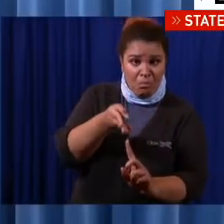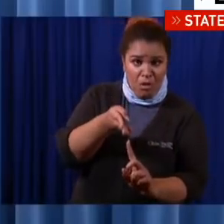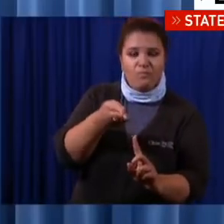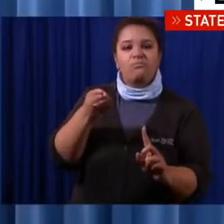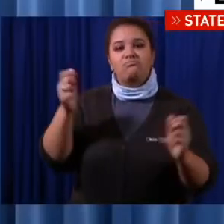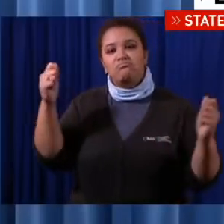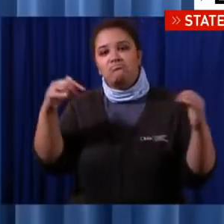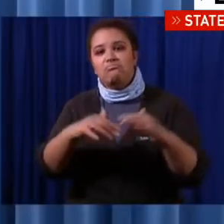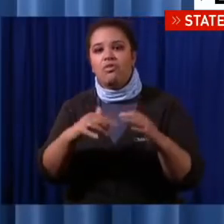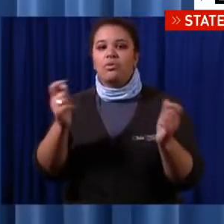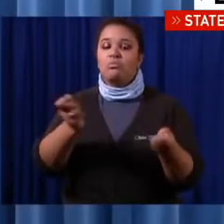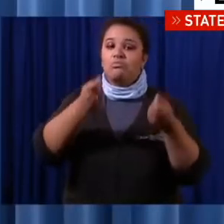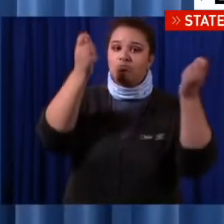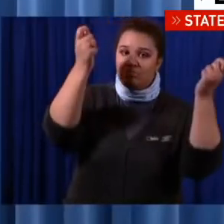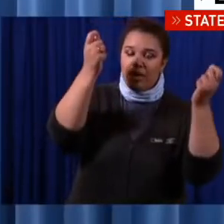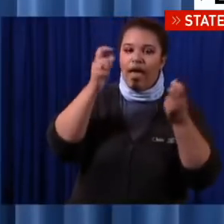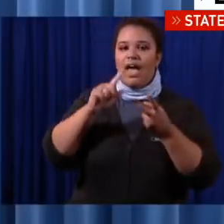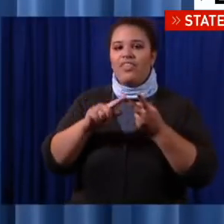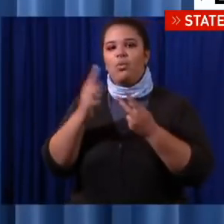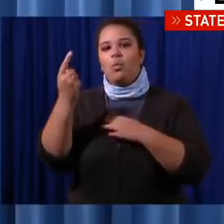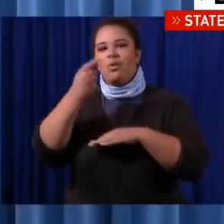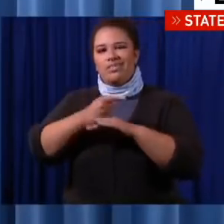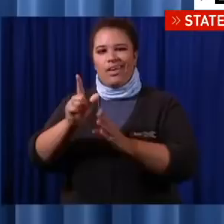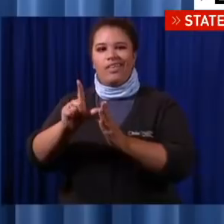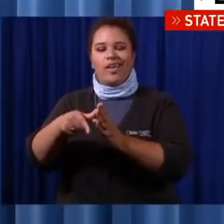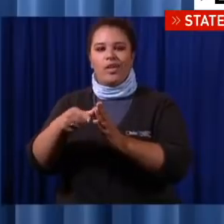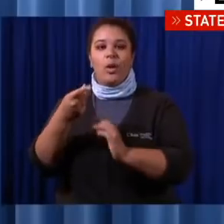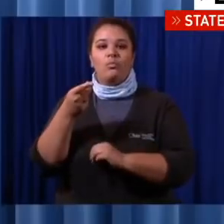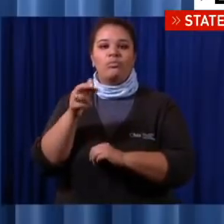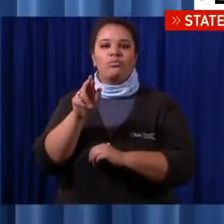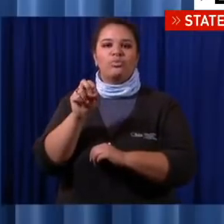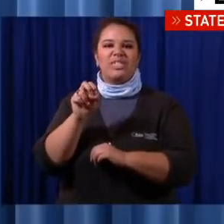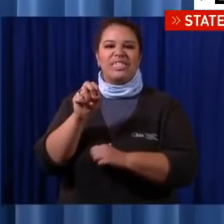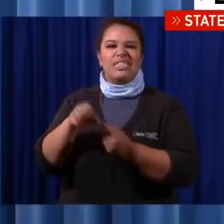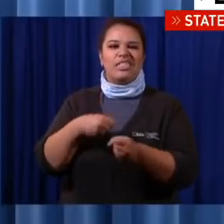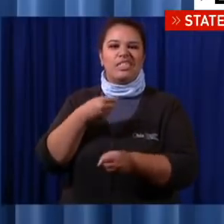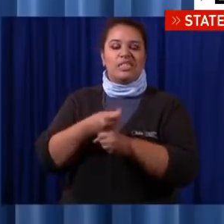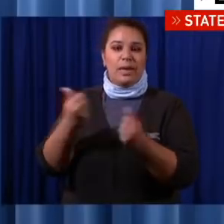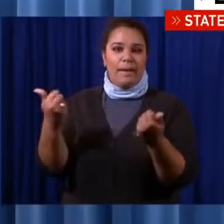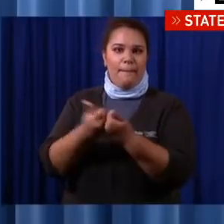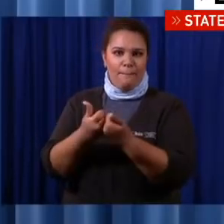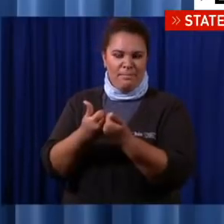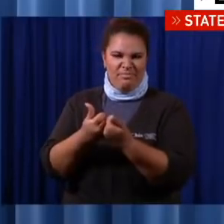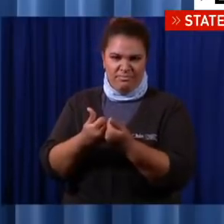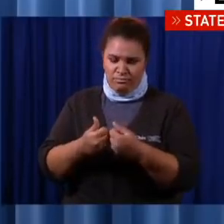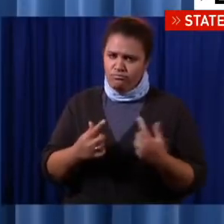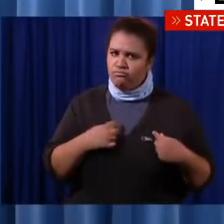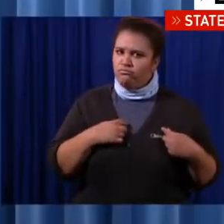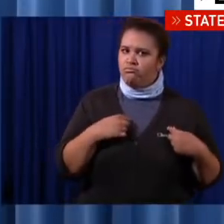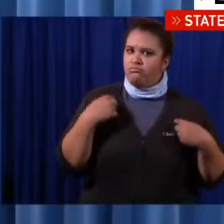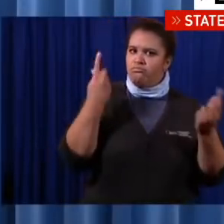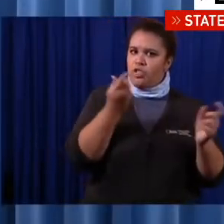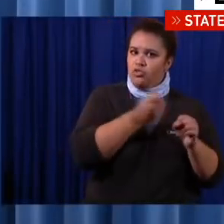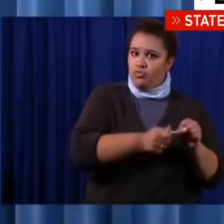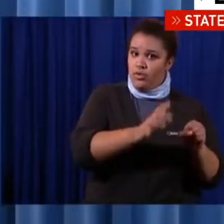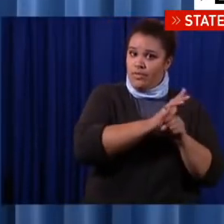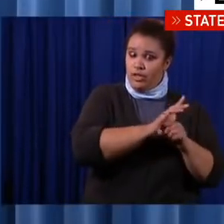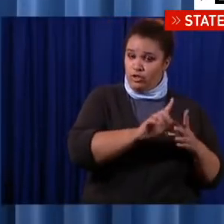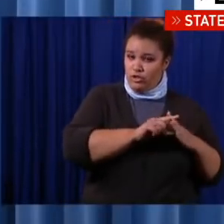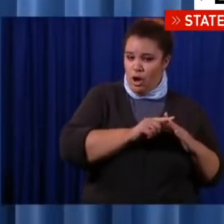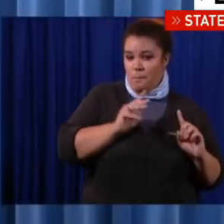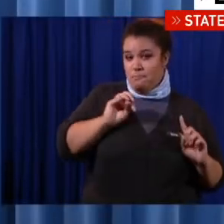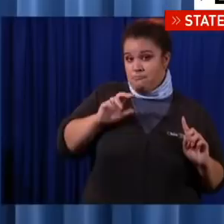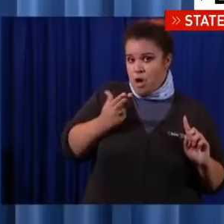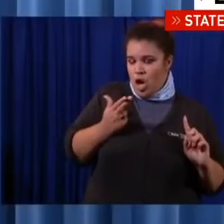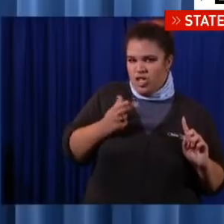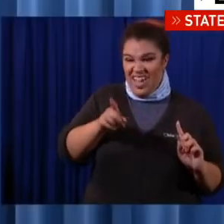ceremony and one day later an NFL preseason game. That would seem to be the largest gathering in Ohio since the COVID response began in mid-March.